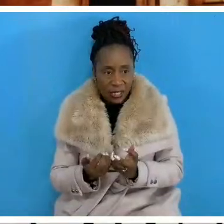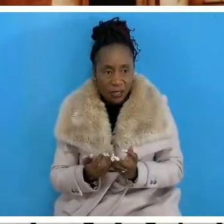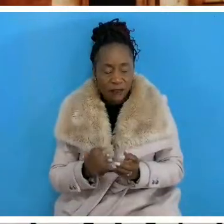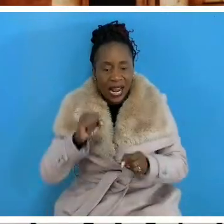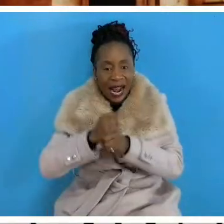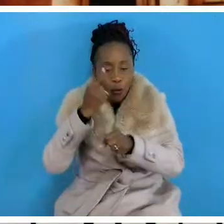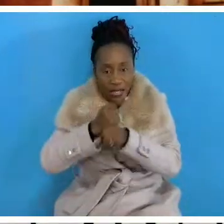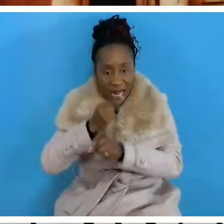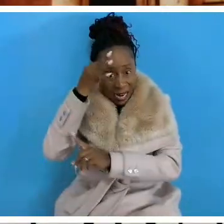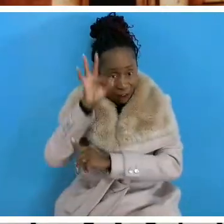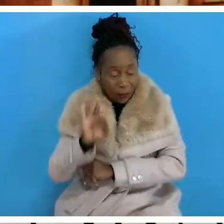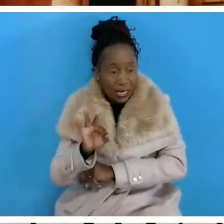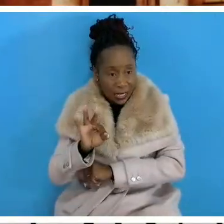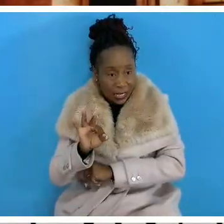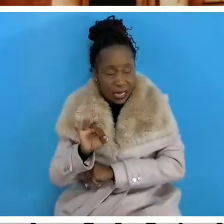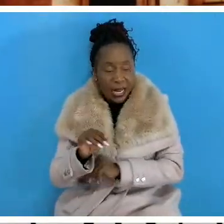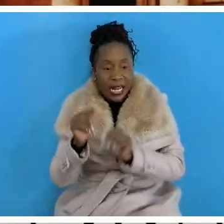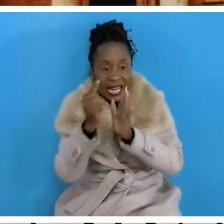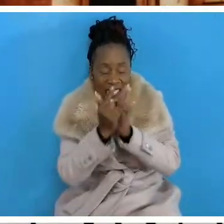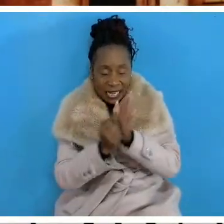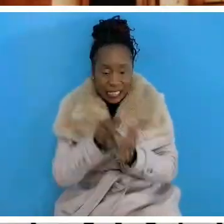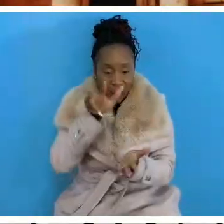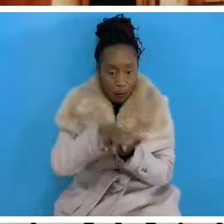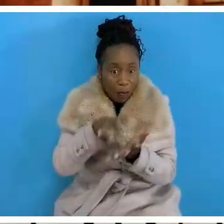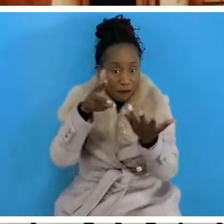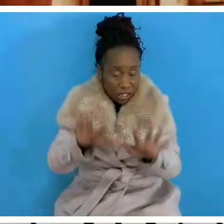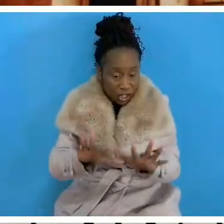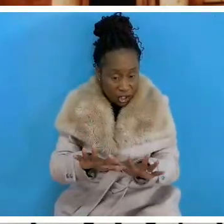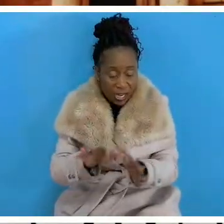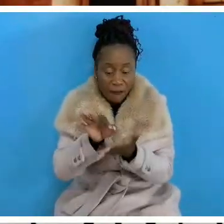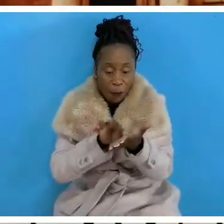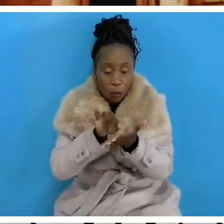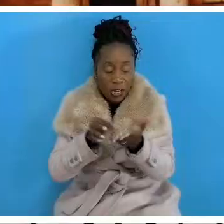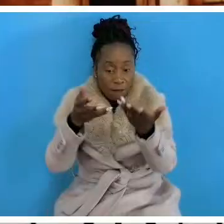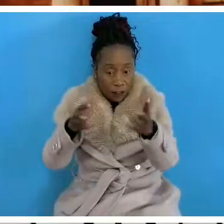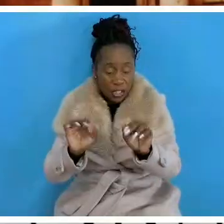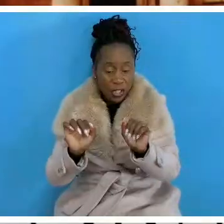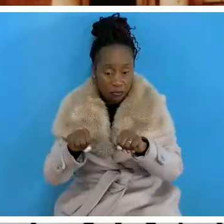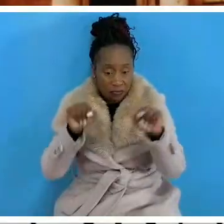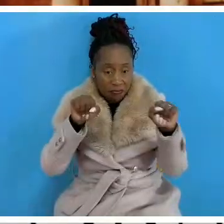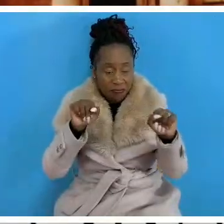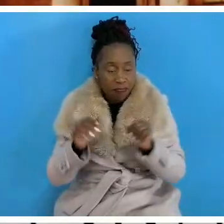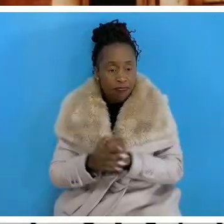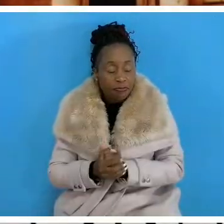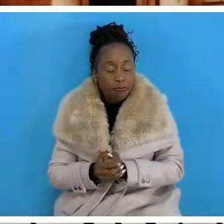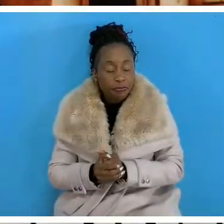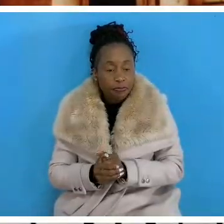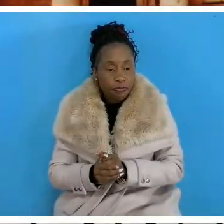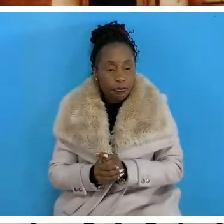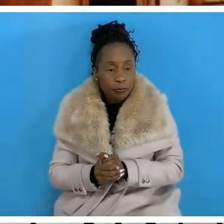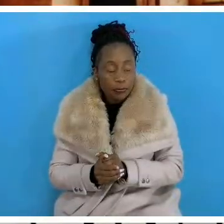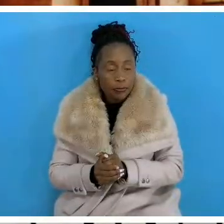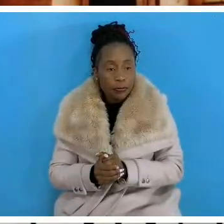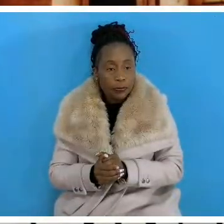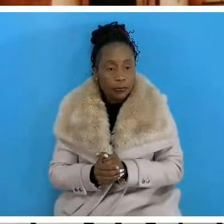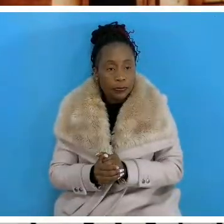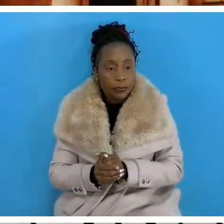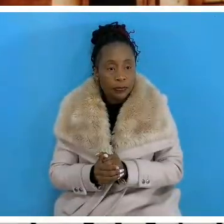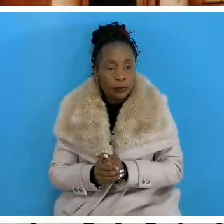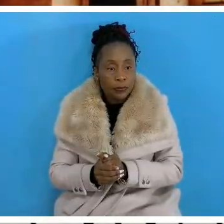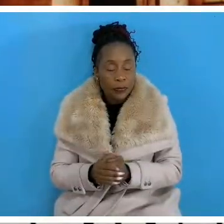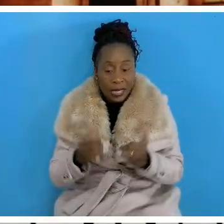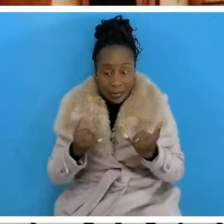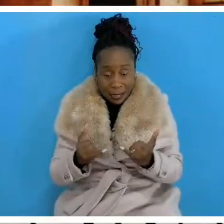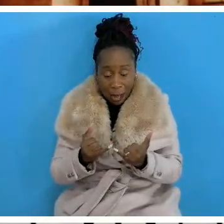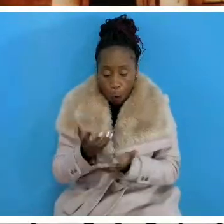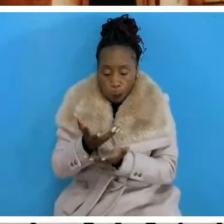Gauteng government. The legislature approved and voted on that budget. Then, in the engagement with the